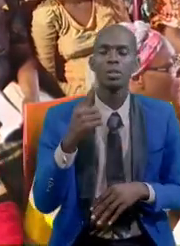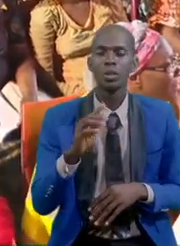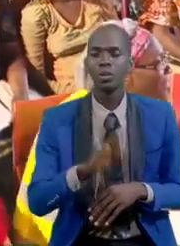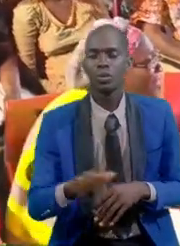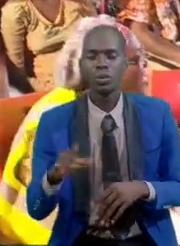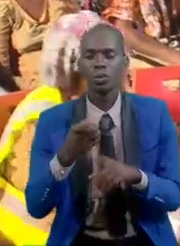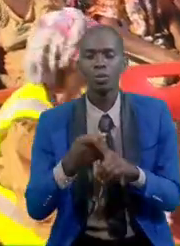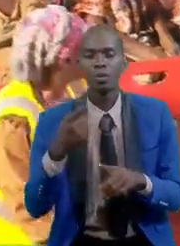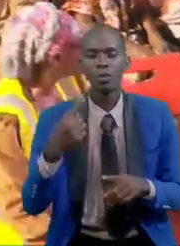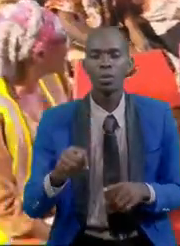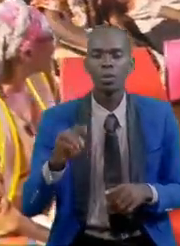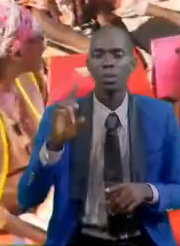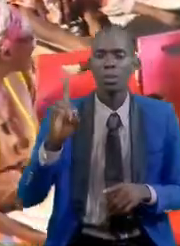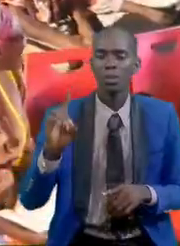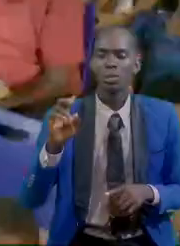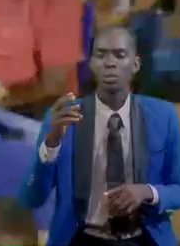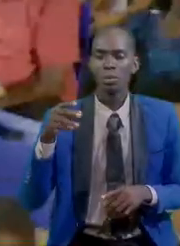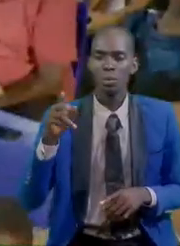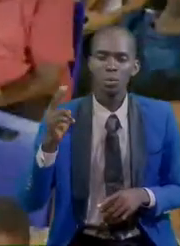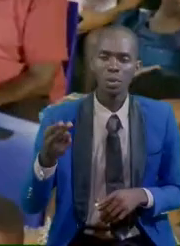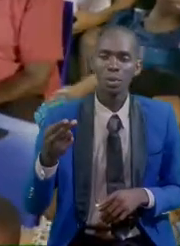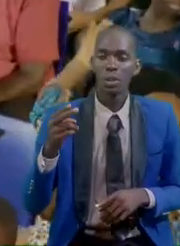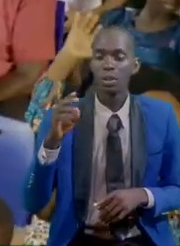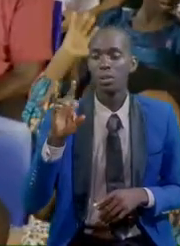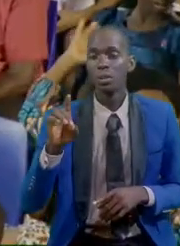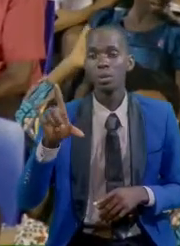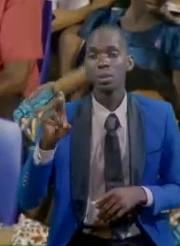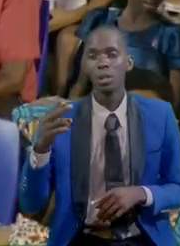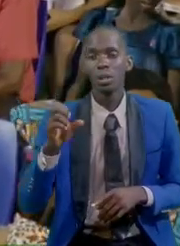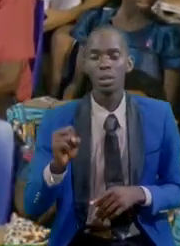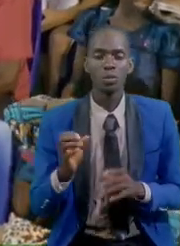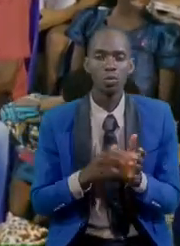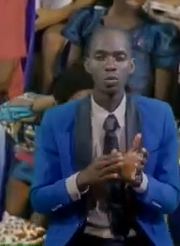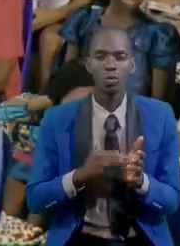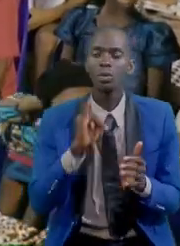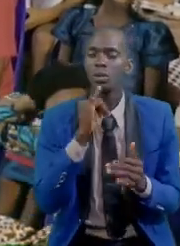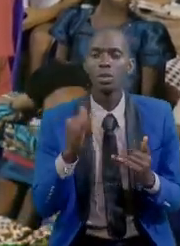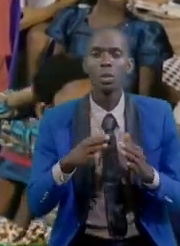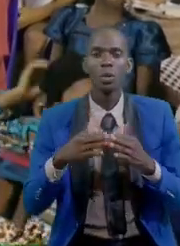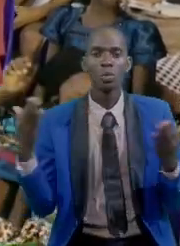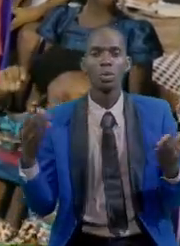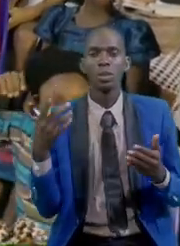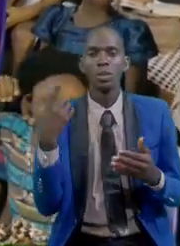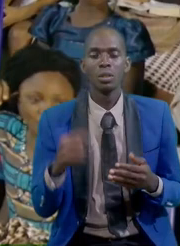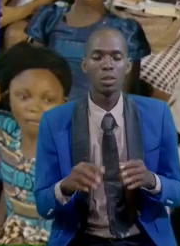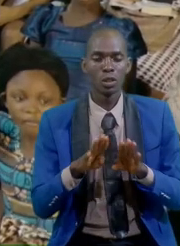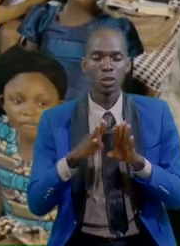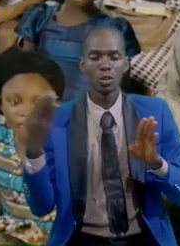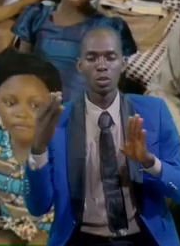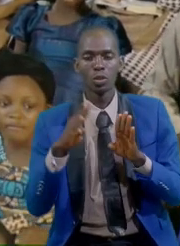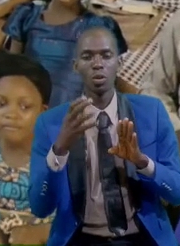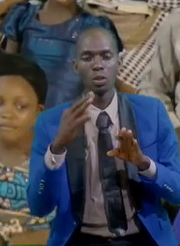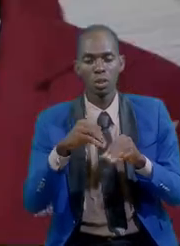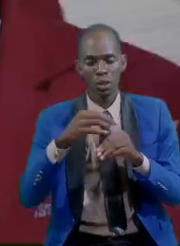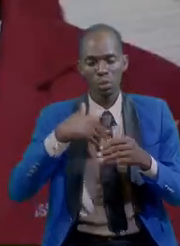School, the doors are now open. The doors in my front and the doors on this side